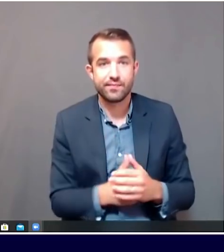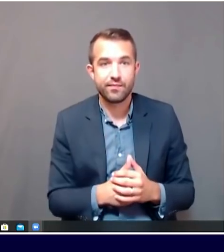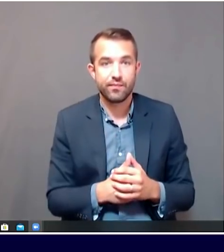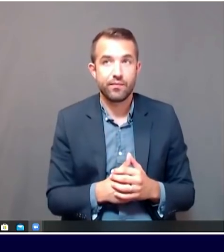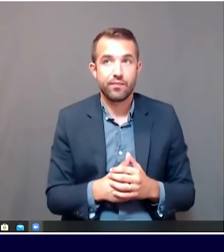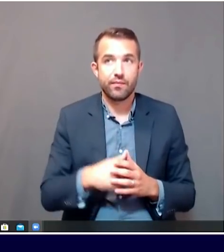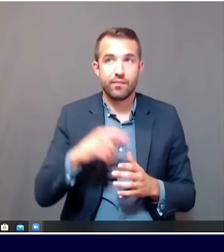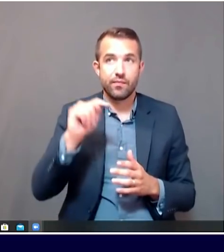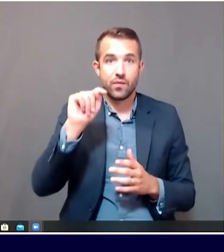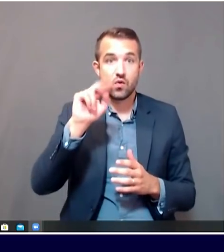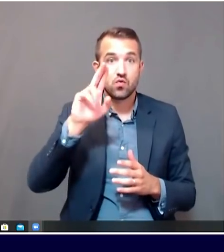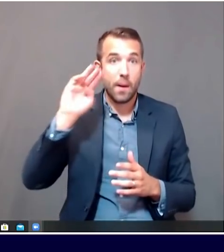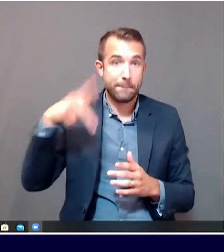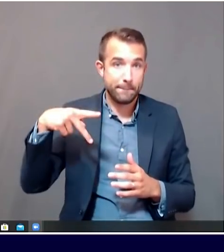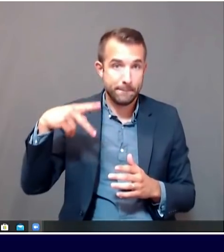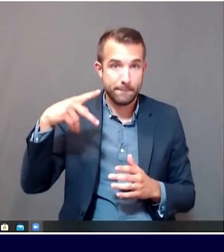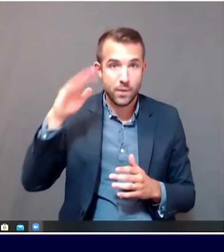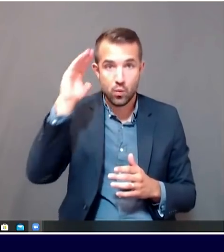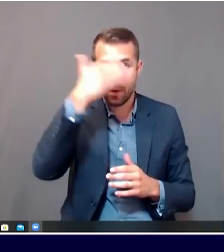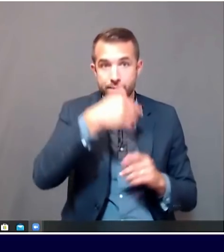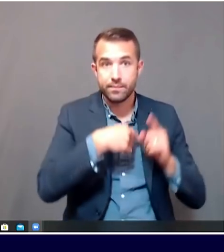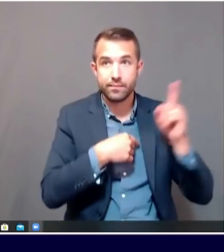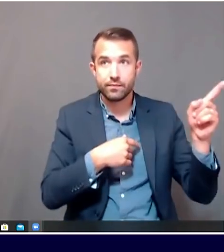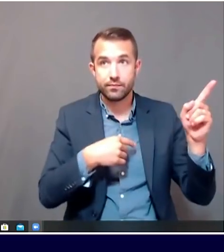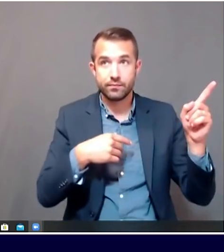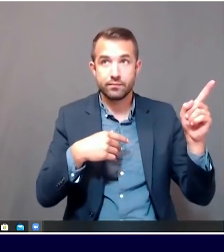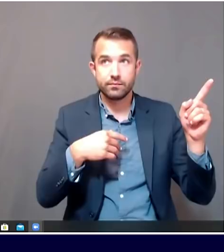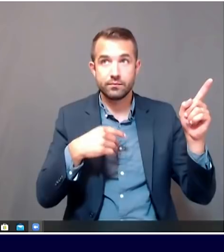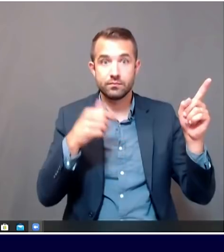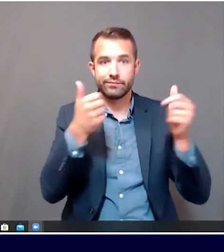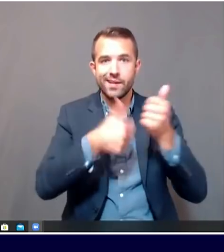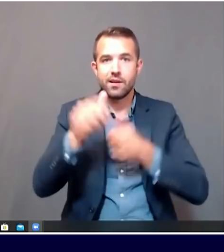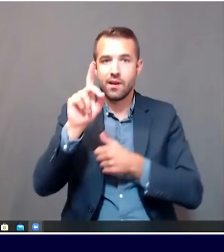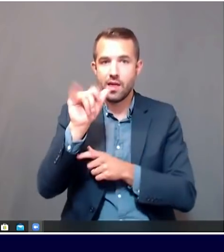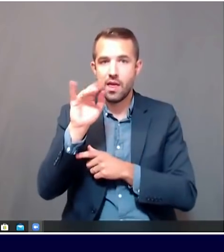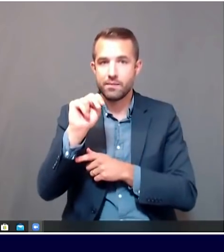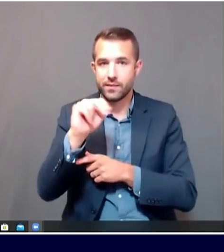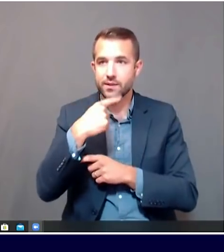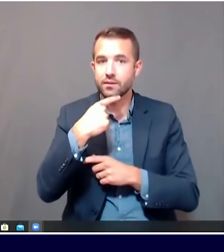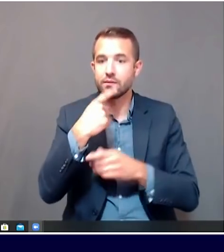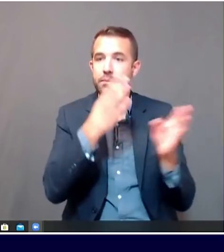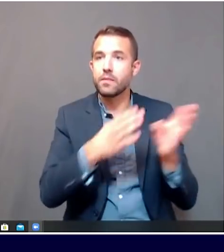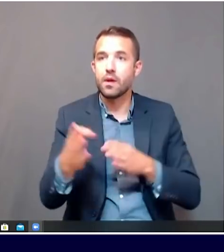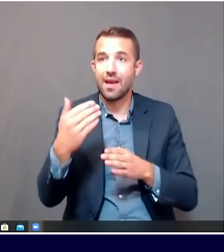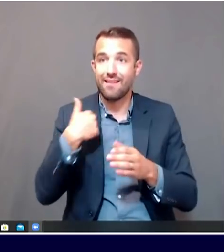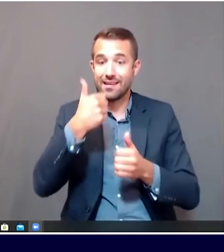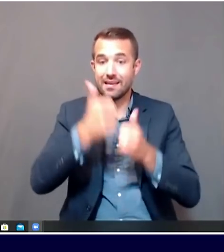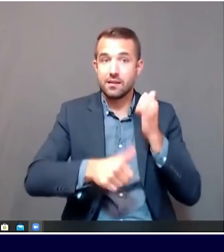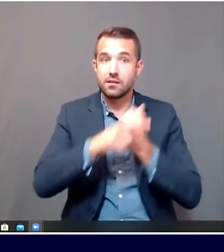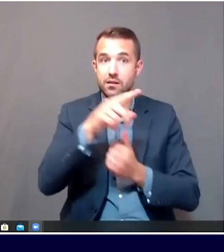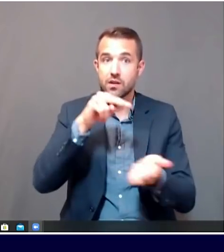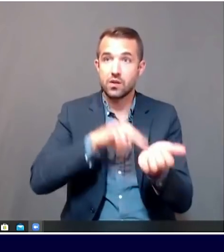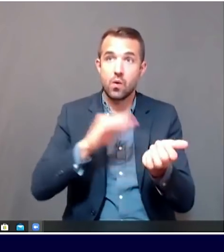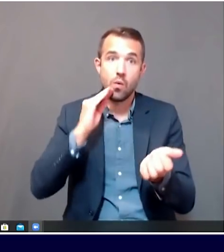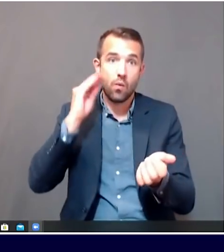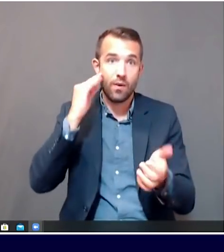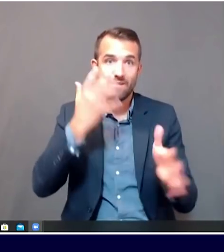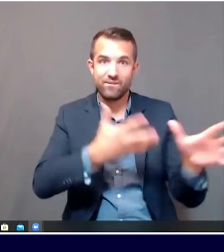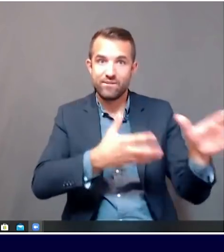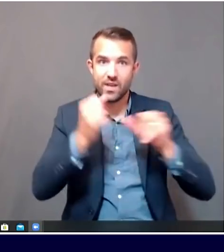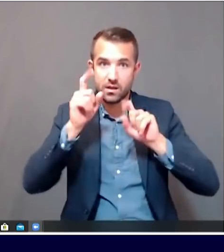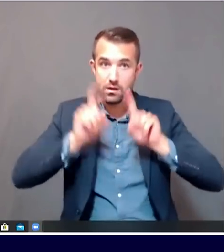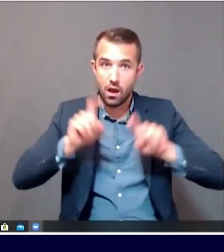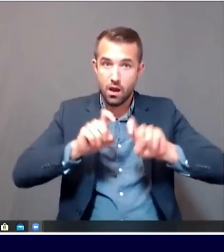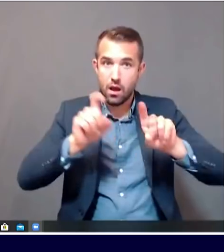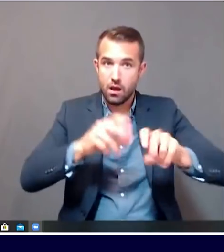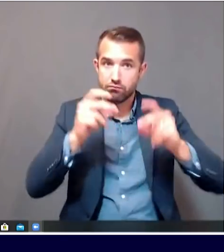a plan to provide every nursing home with a fast COVID-19 testing machine. But now they're saying they won't be supplying enough test